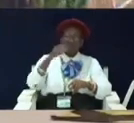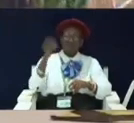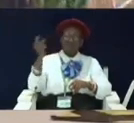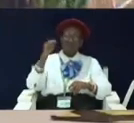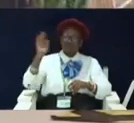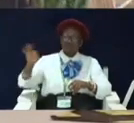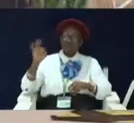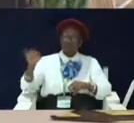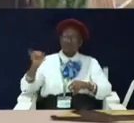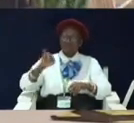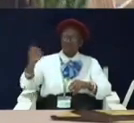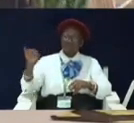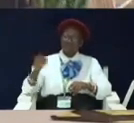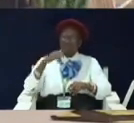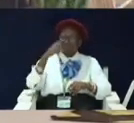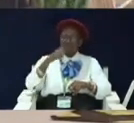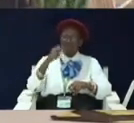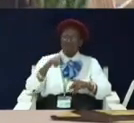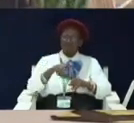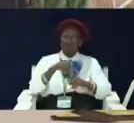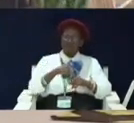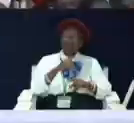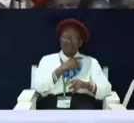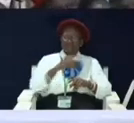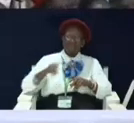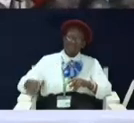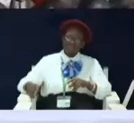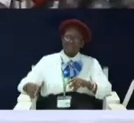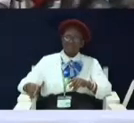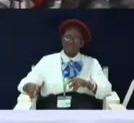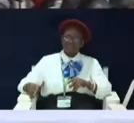preaching spoke about David, who